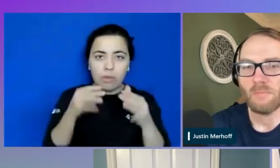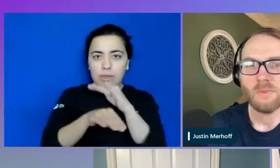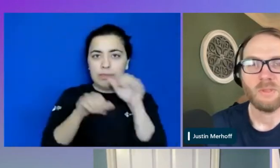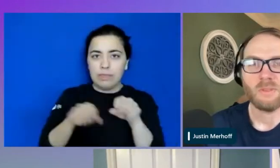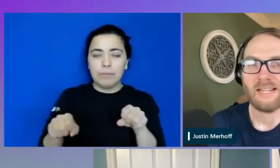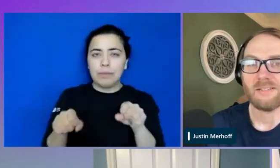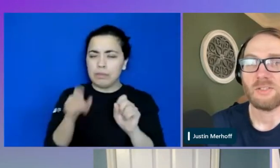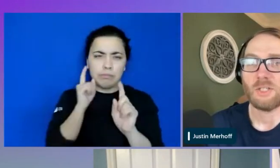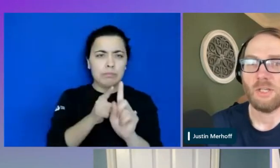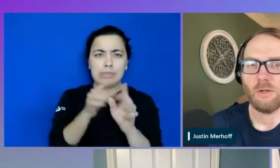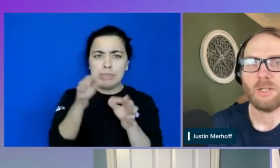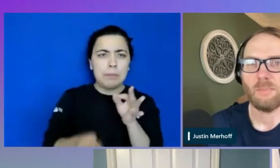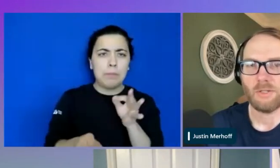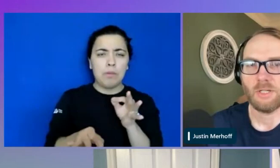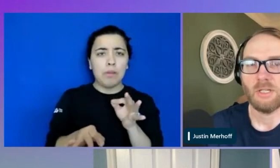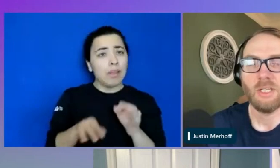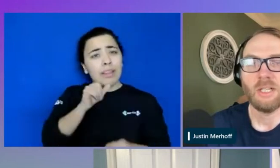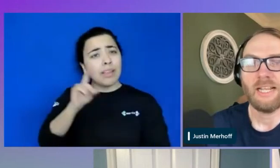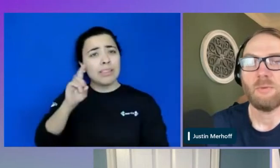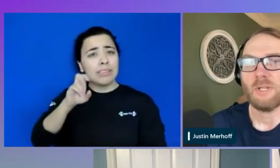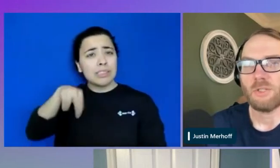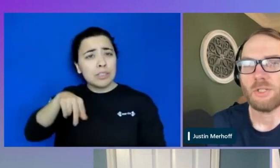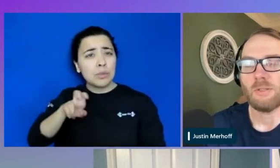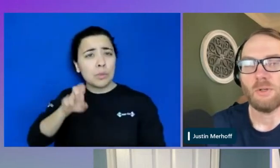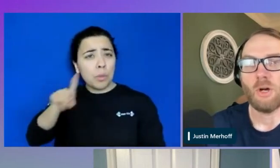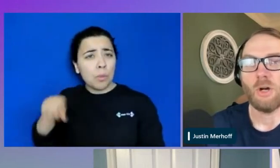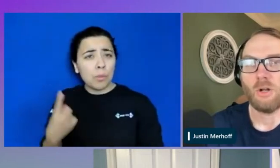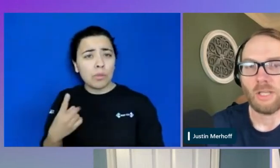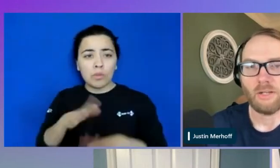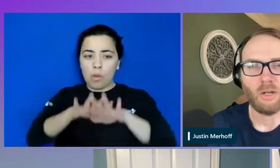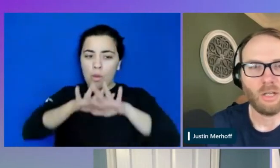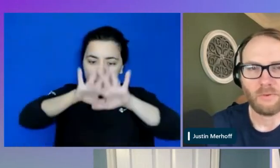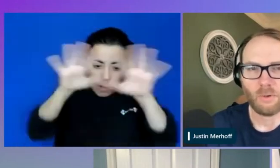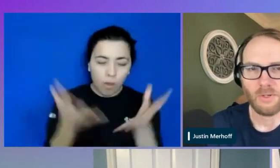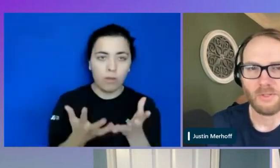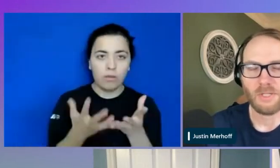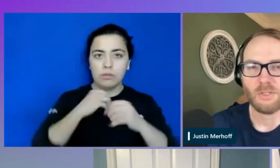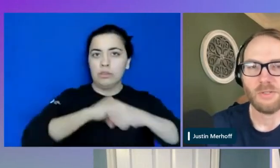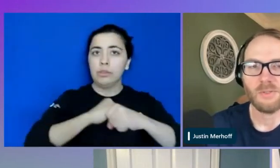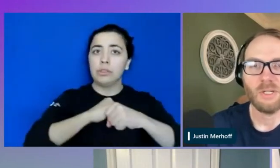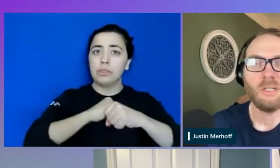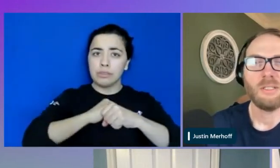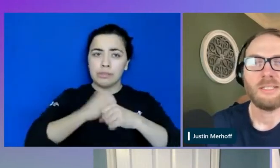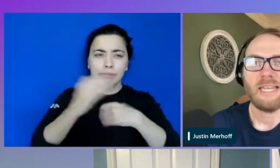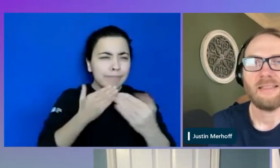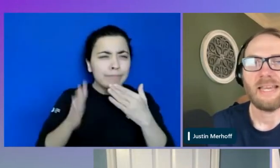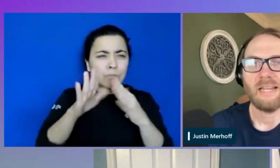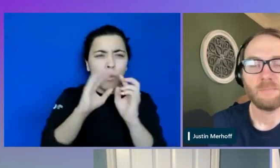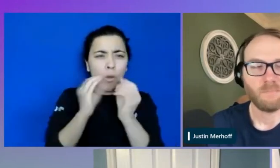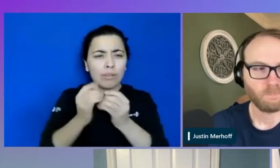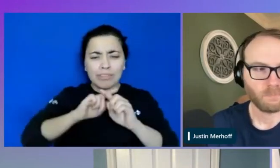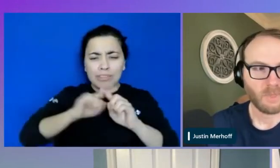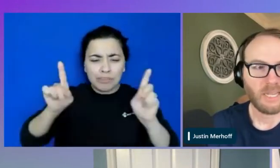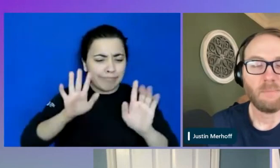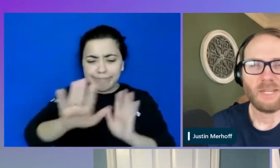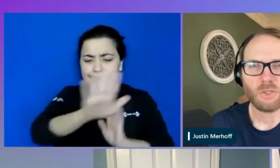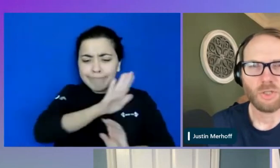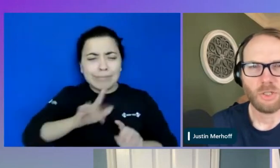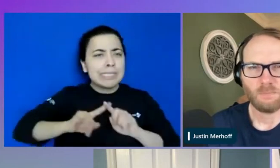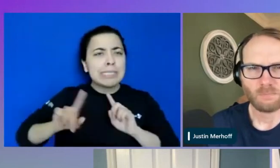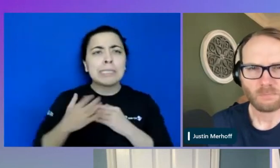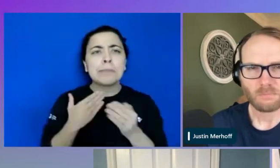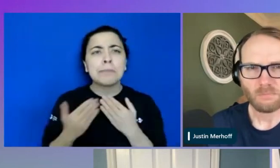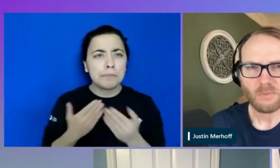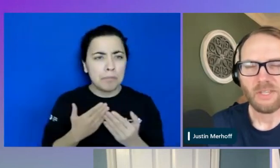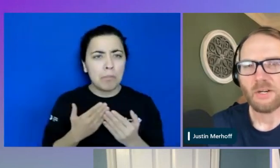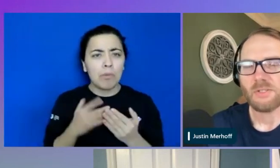mantra, that's a security mantra. And we should all, at all of our organizations, take that and make